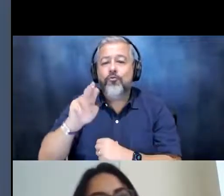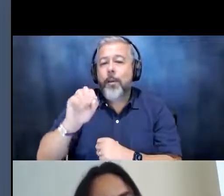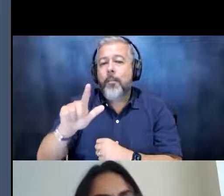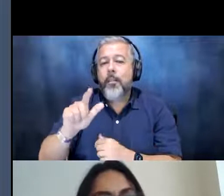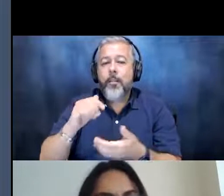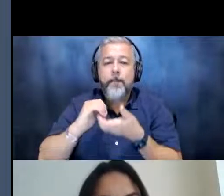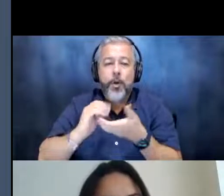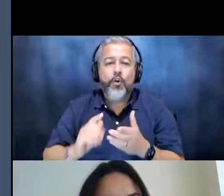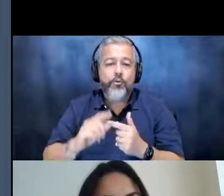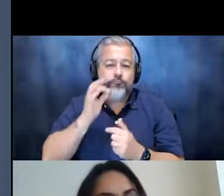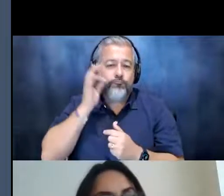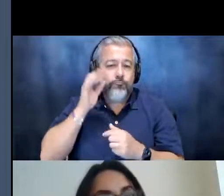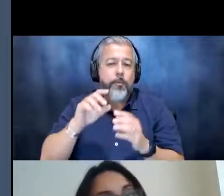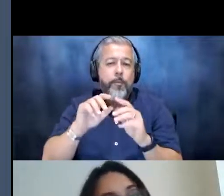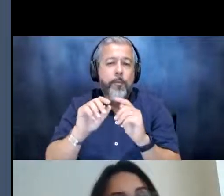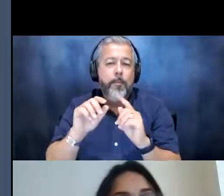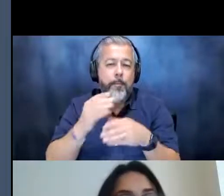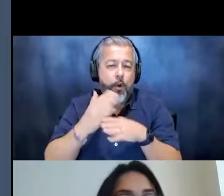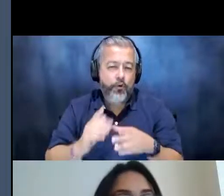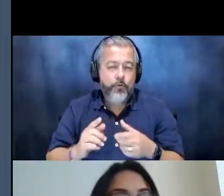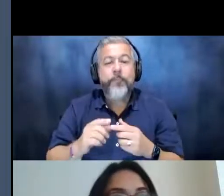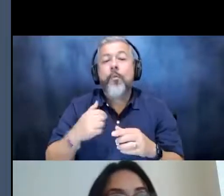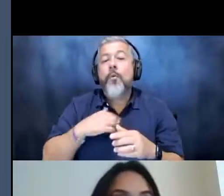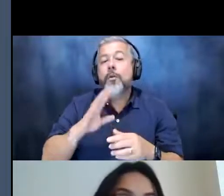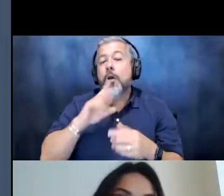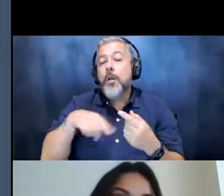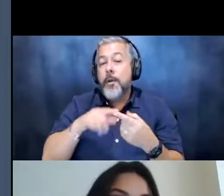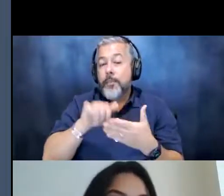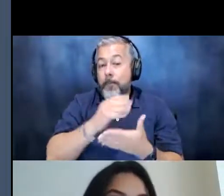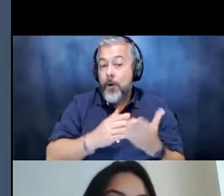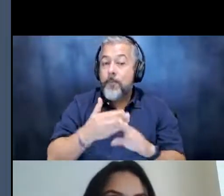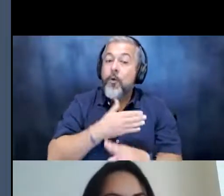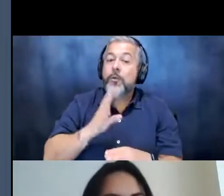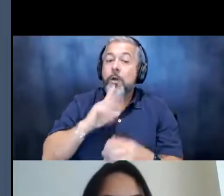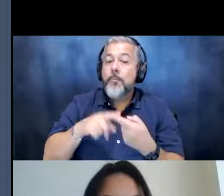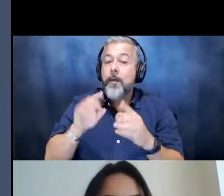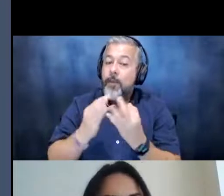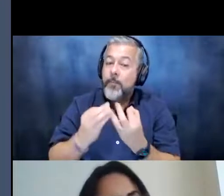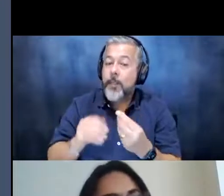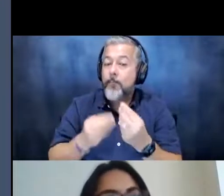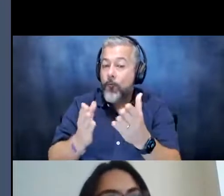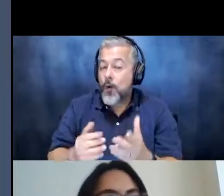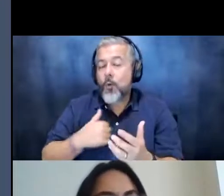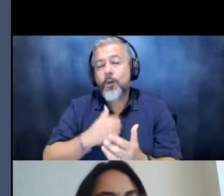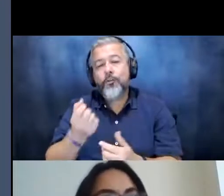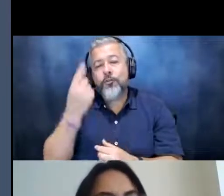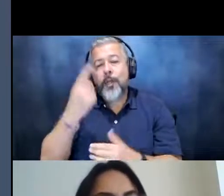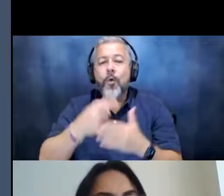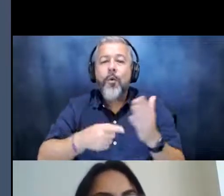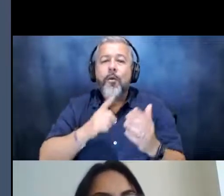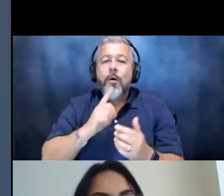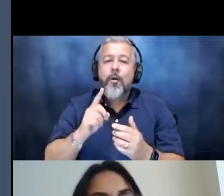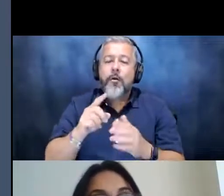understand a little bit more of that piece before we go in and talk to our families and providers, because we want to understand what are the policies that we're working